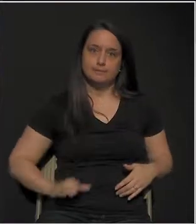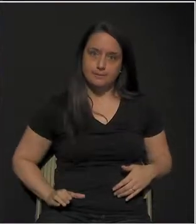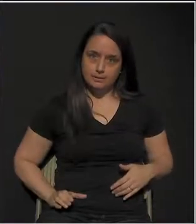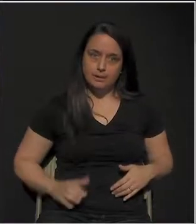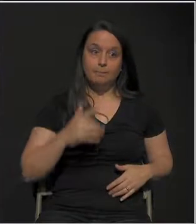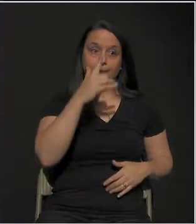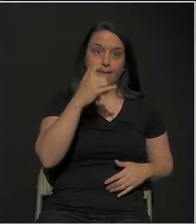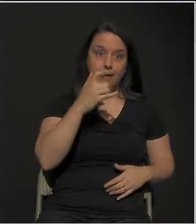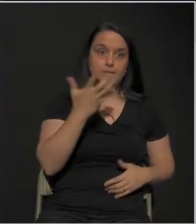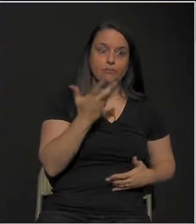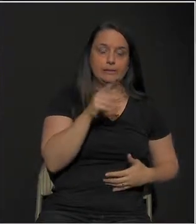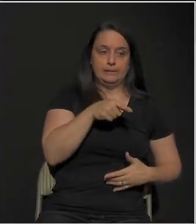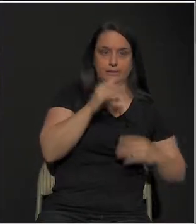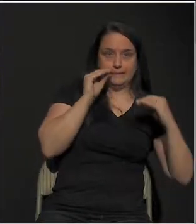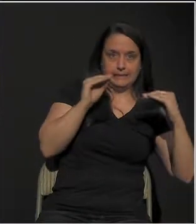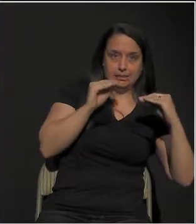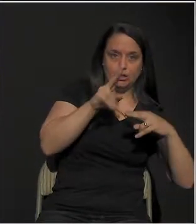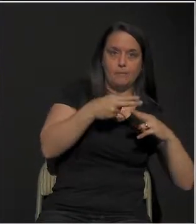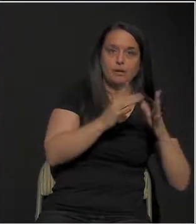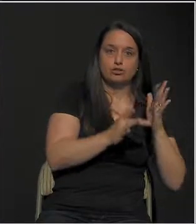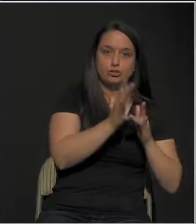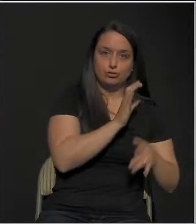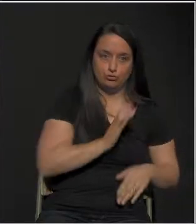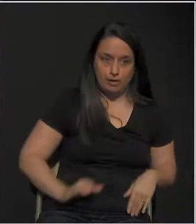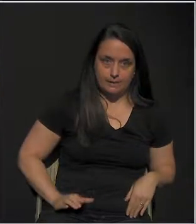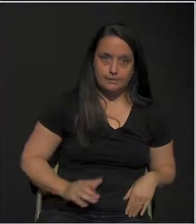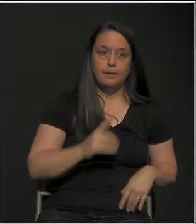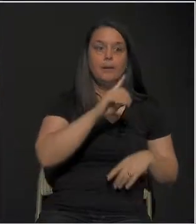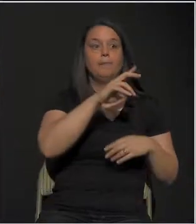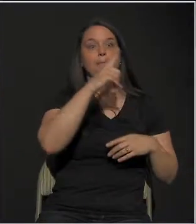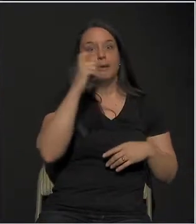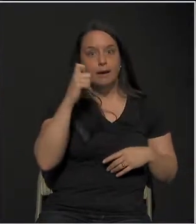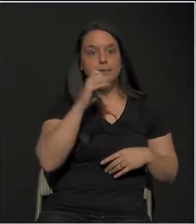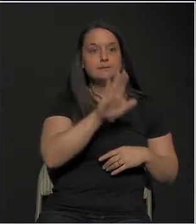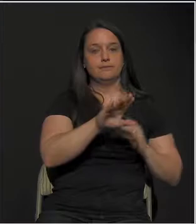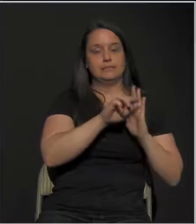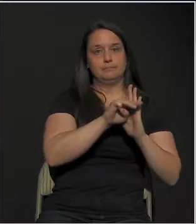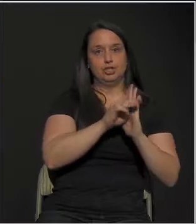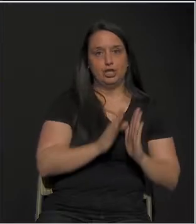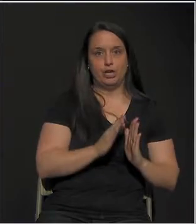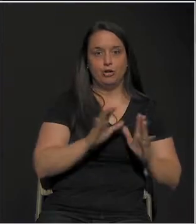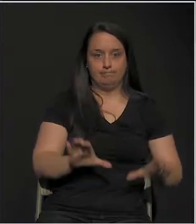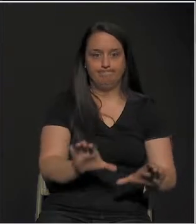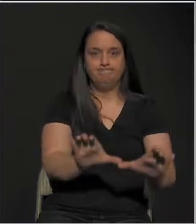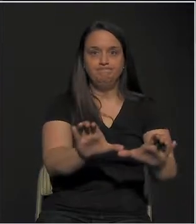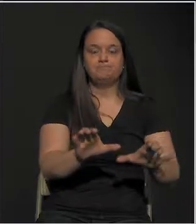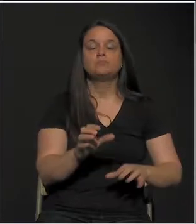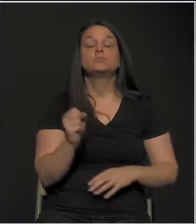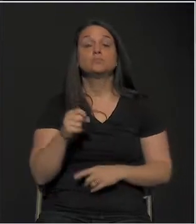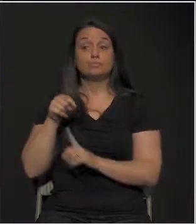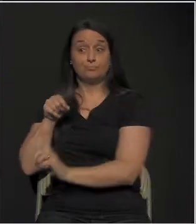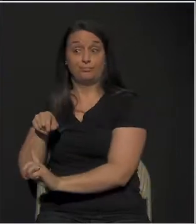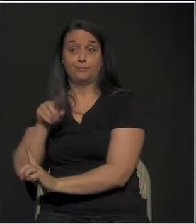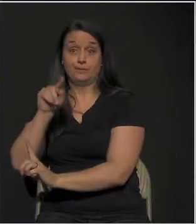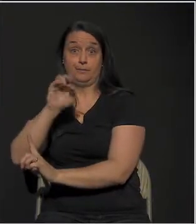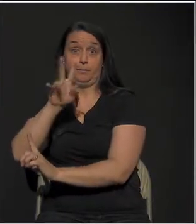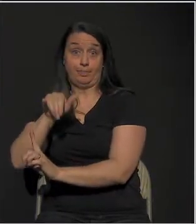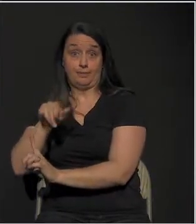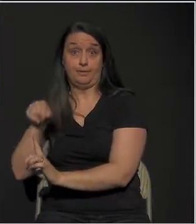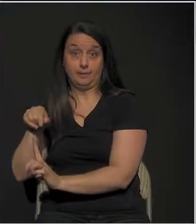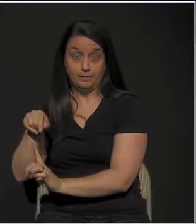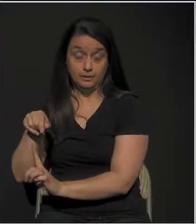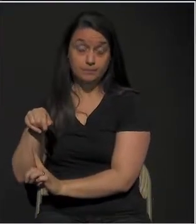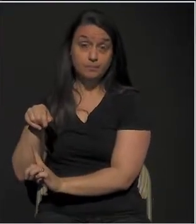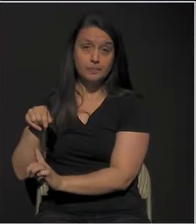he was teaching about Jesus, because of his missionary endeavors. Paul gets arrested because of that. So here's Timothy.